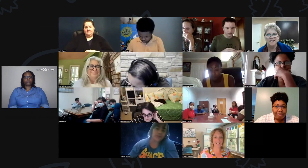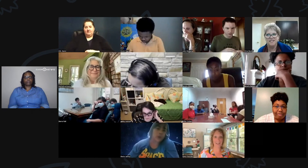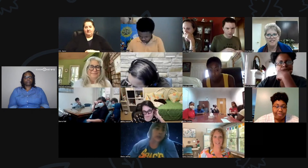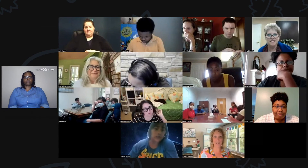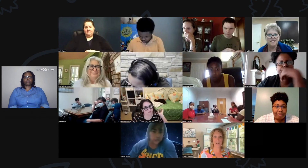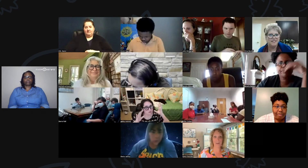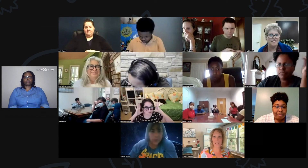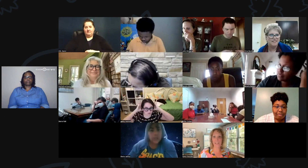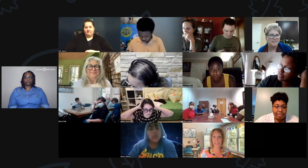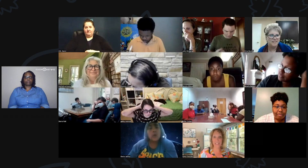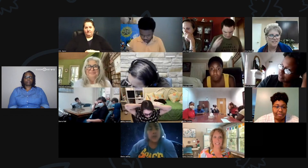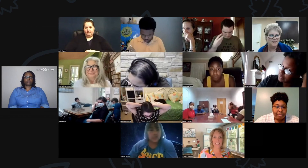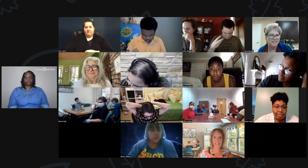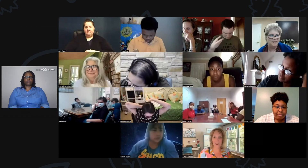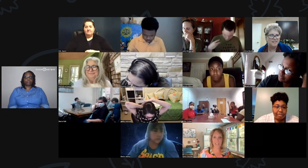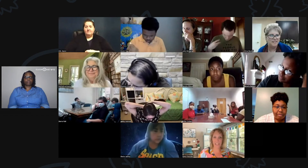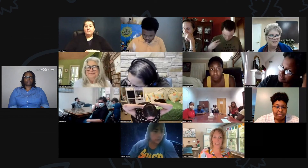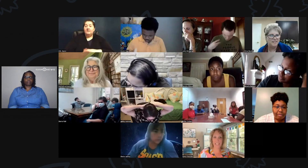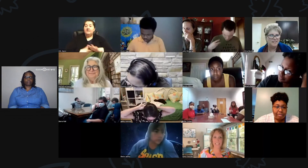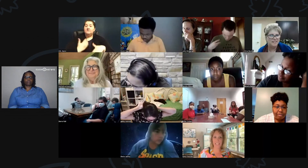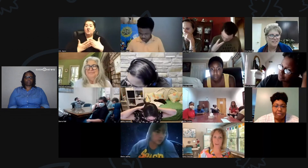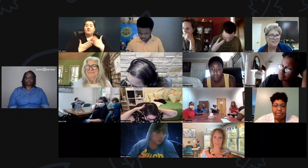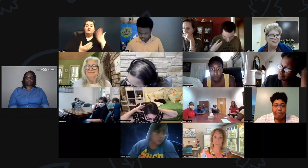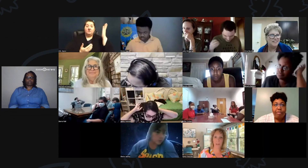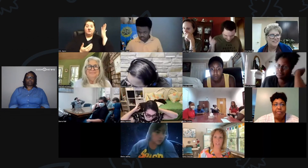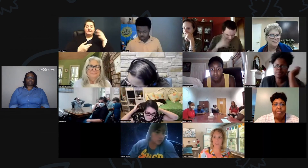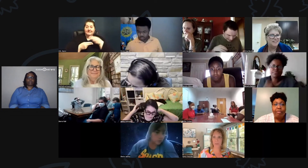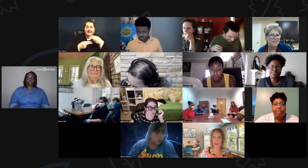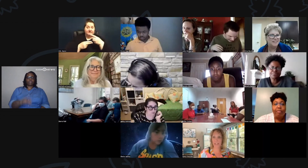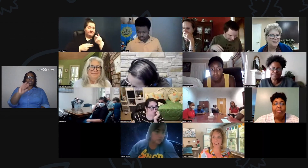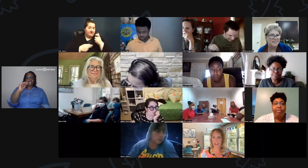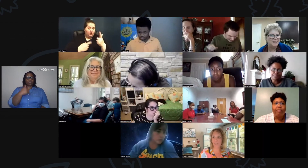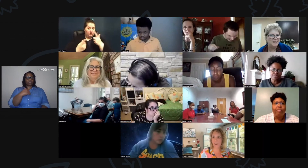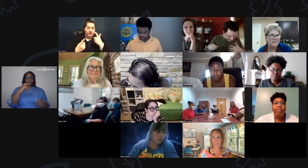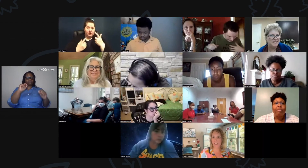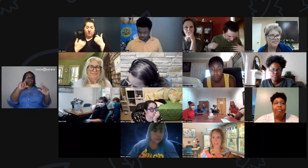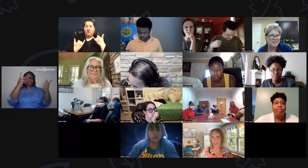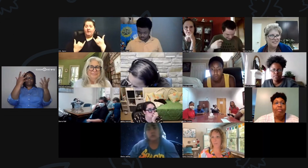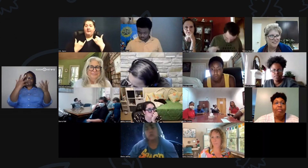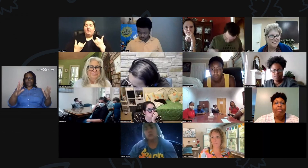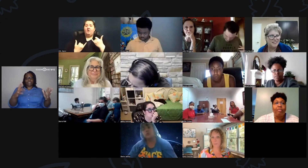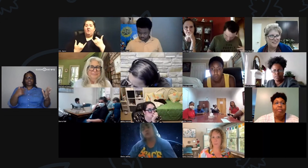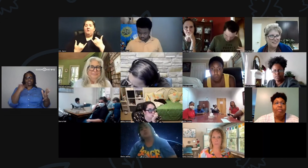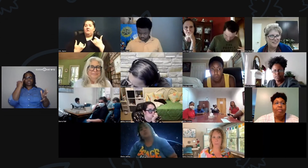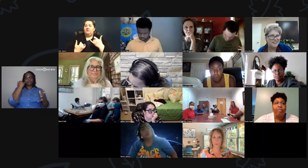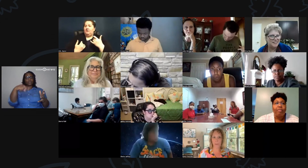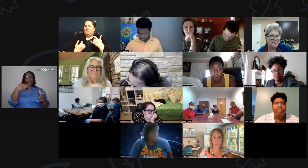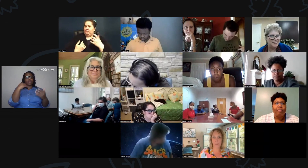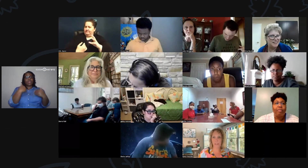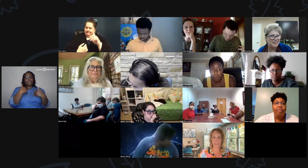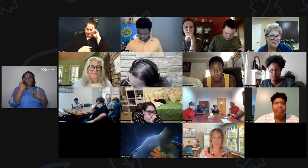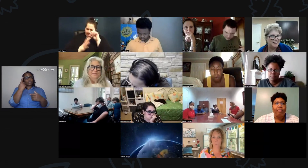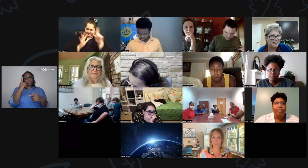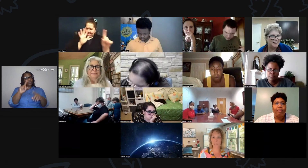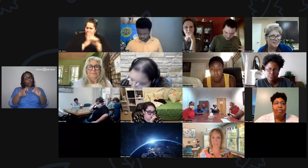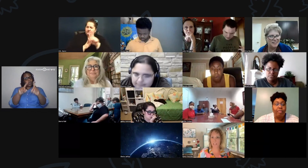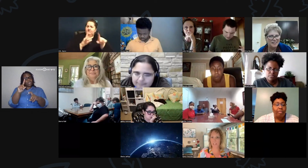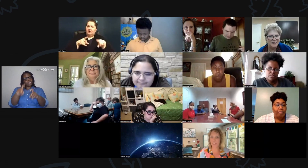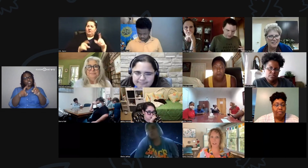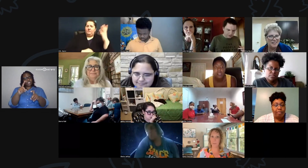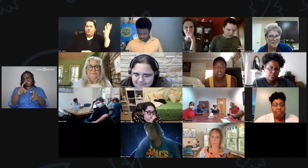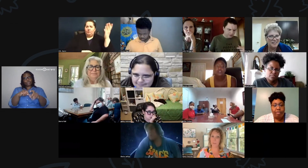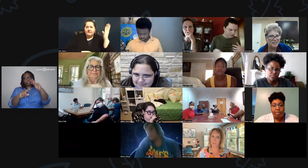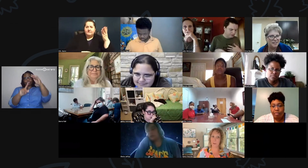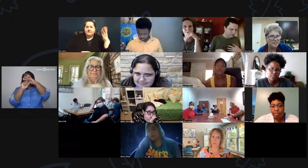That's right. So that is the end of our slides. If you have questions right now that have come up for you during this